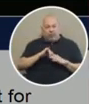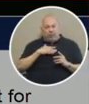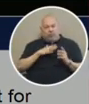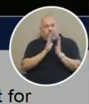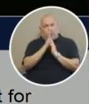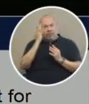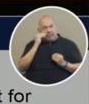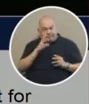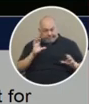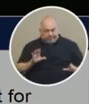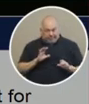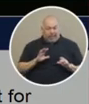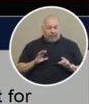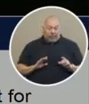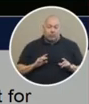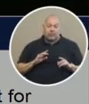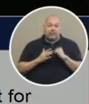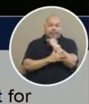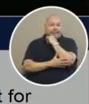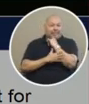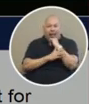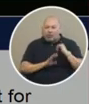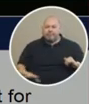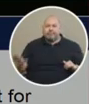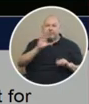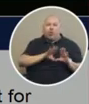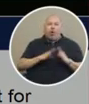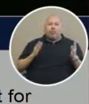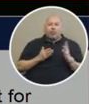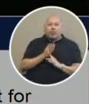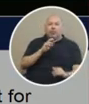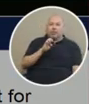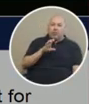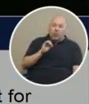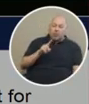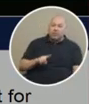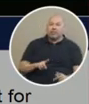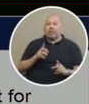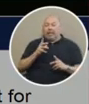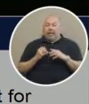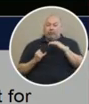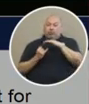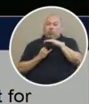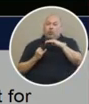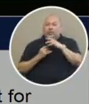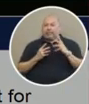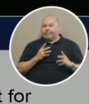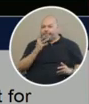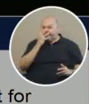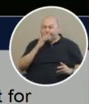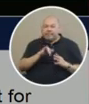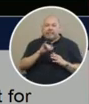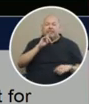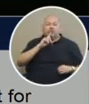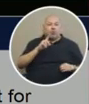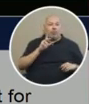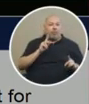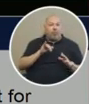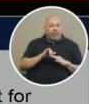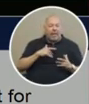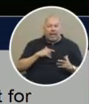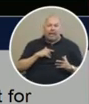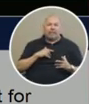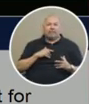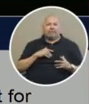requests and procurements countywide are going through the EOC. Quarantine and isolation support, the daily assessment of hotels for individual and